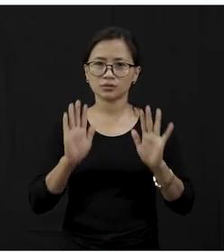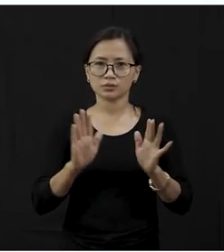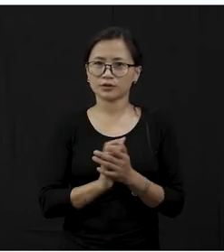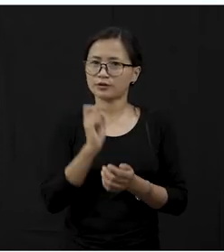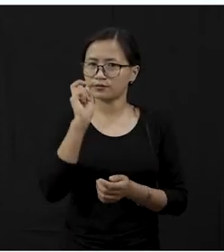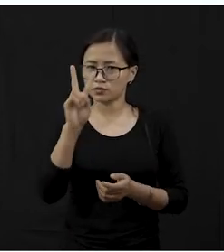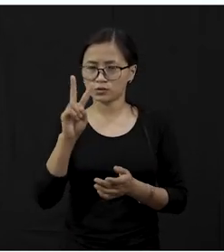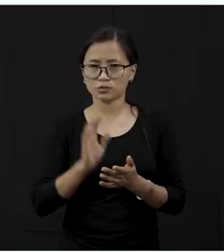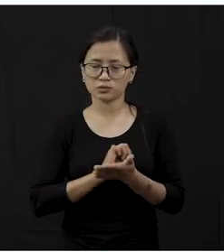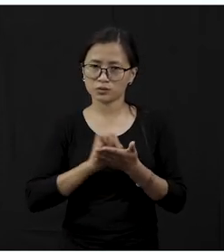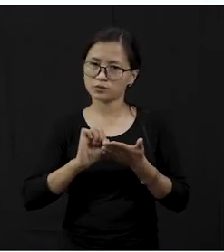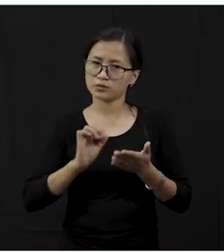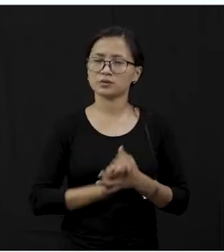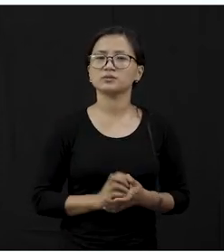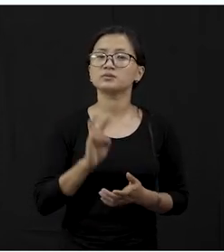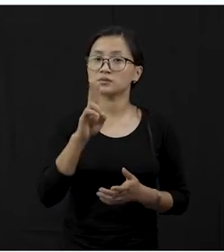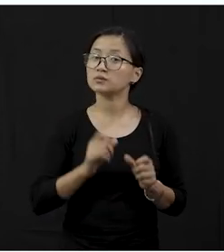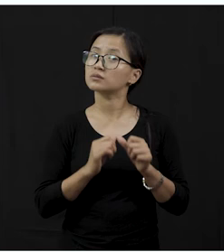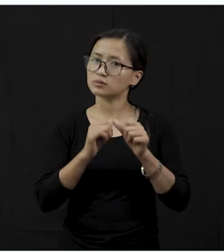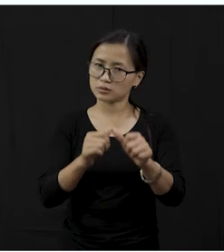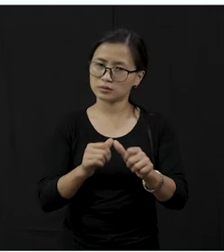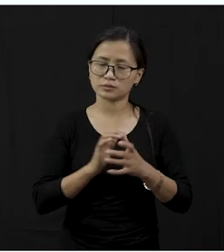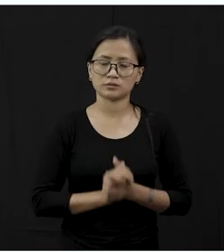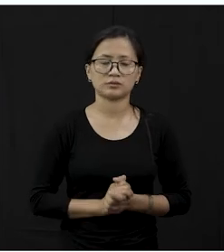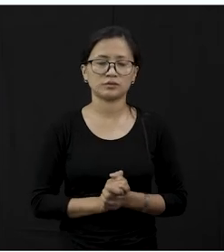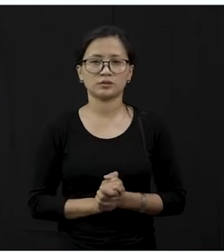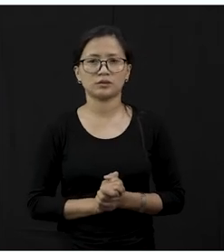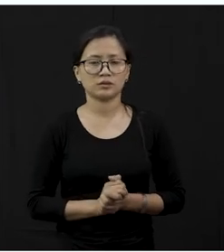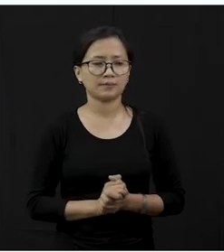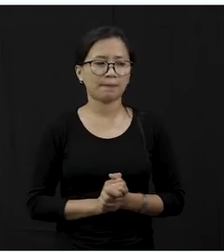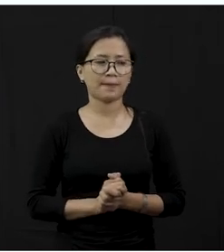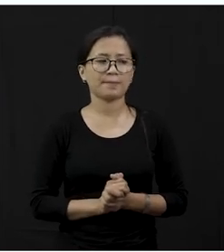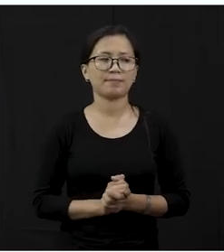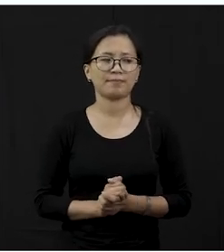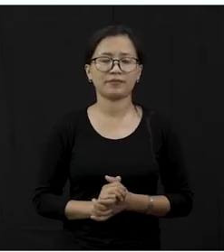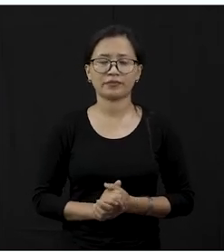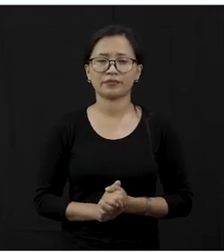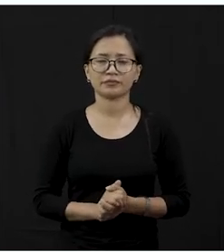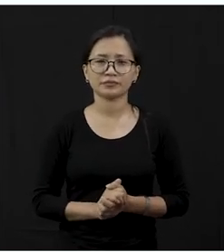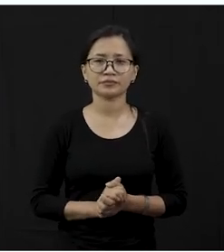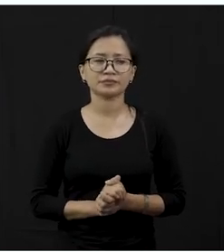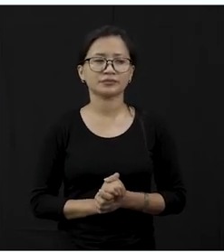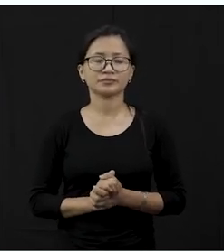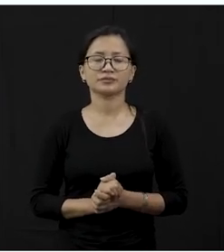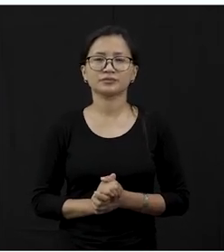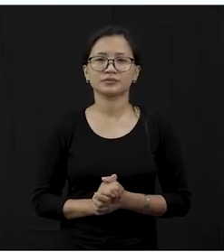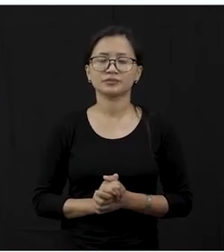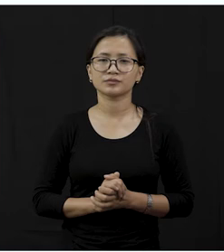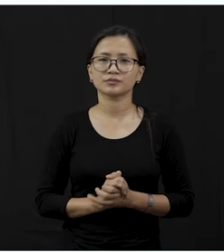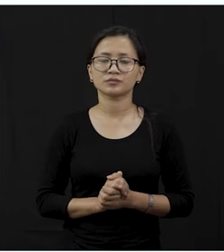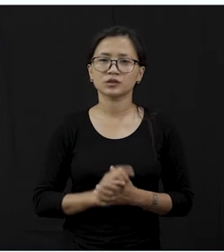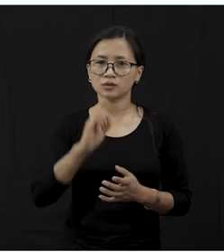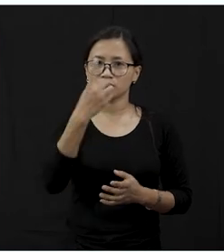2. So you have 2, you write 2, and it is read as 200.